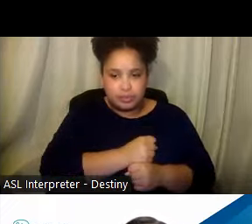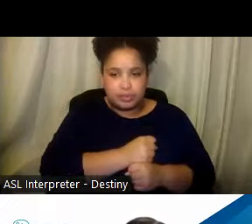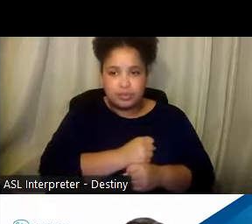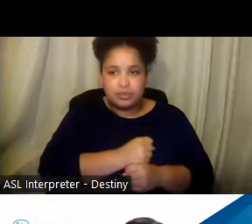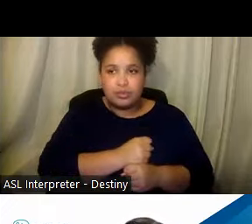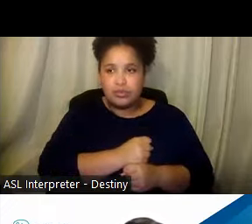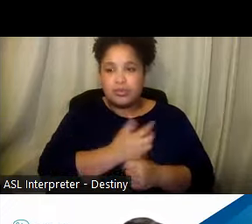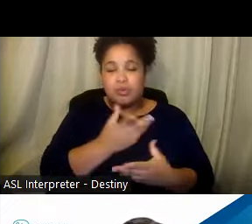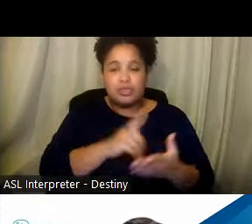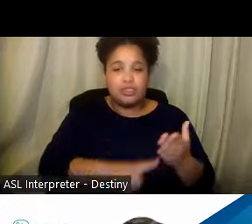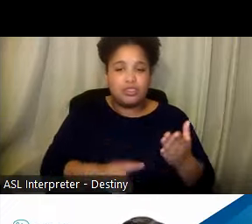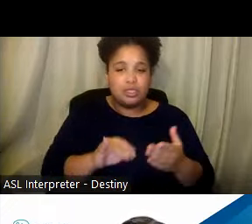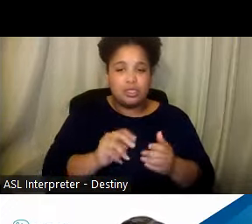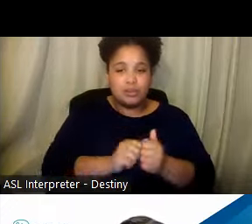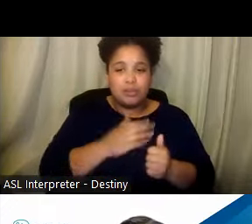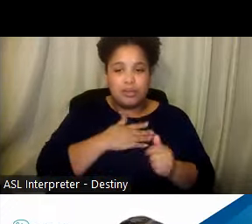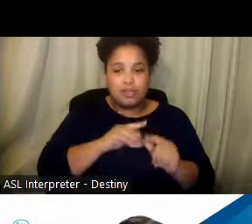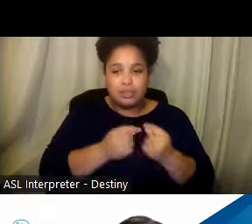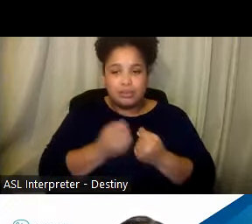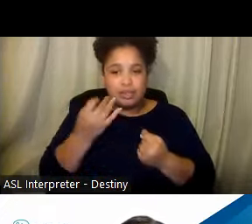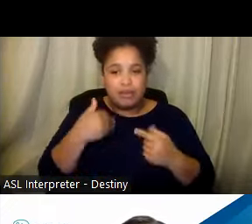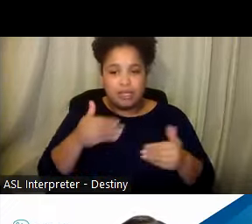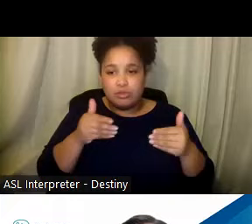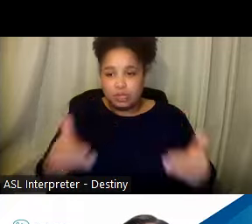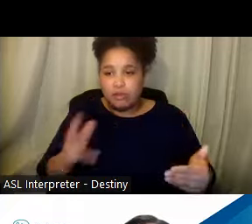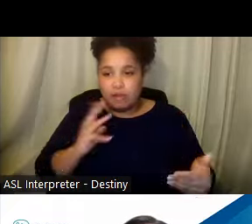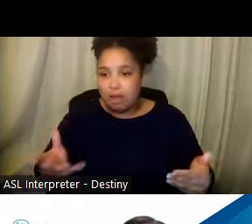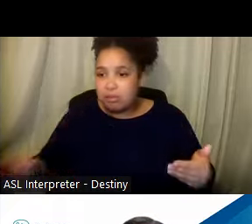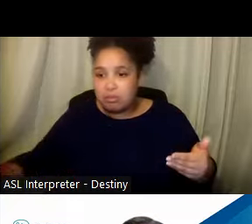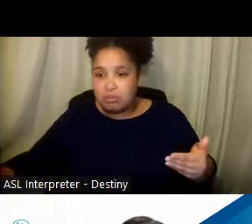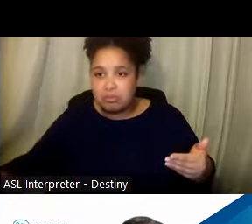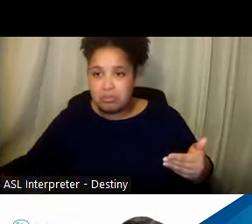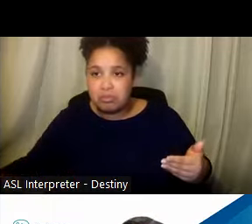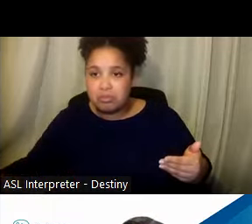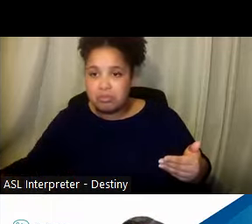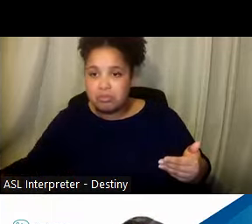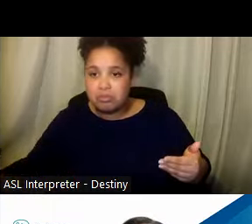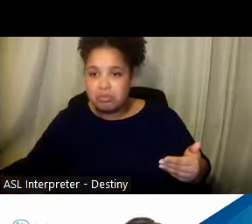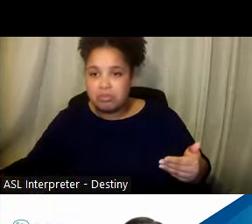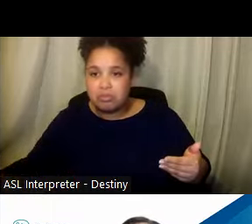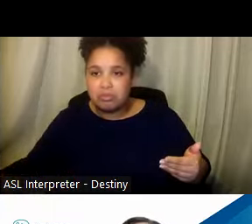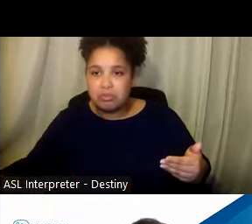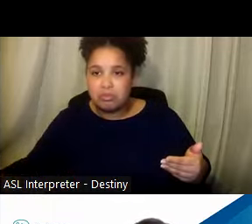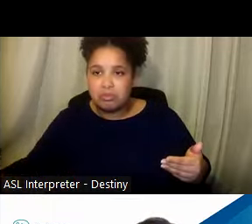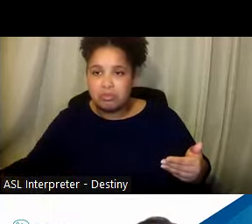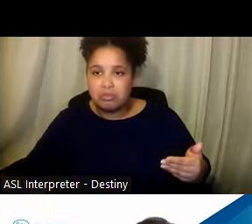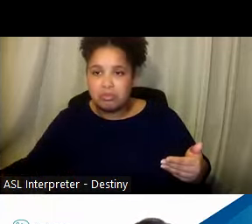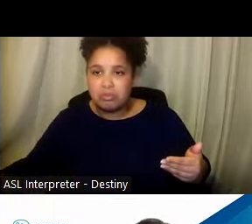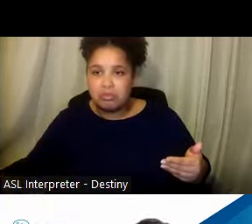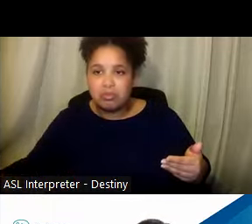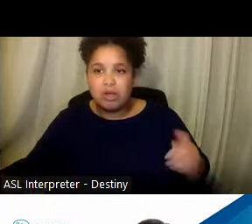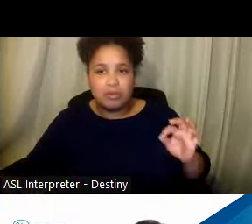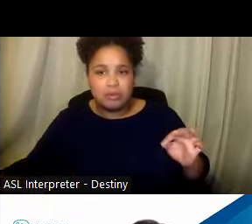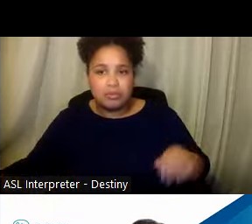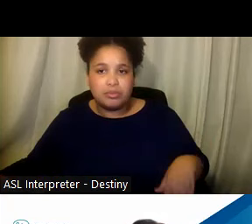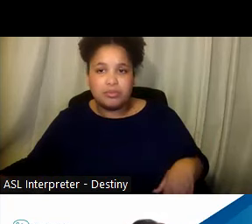Just want to check in with my team. Is it okay if I proceed, or? Oh, Anna, I can do the first couple of slides. If that's Okay, sounds good. I thought.